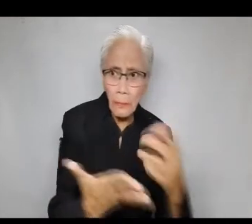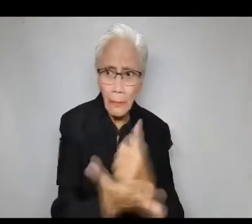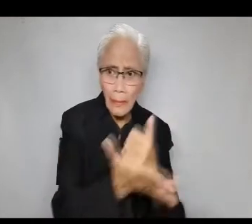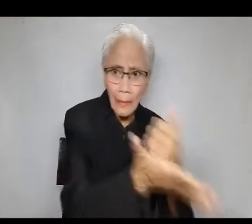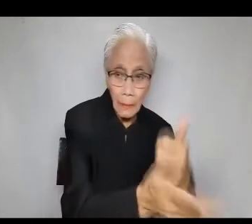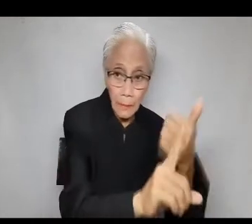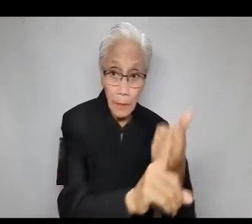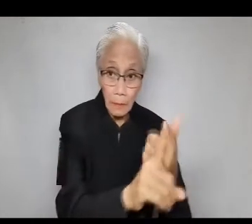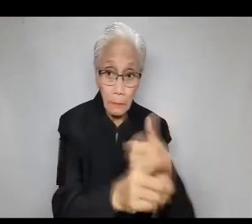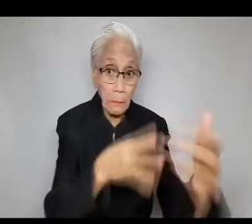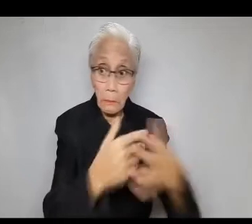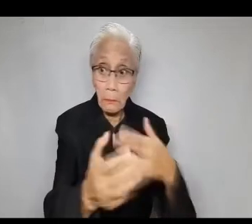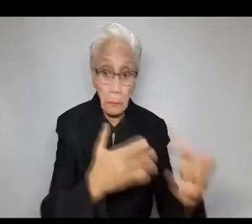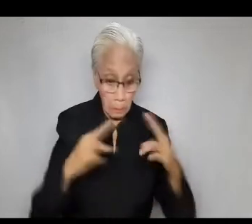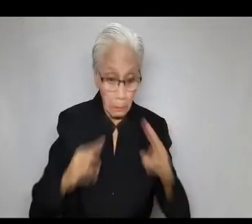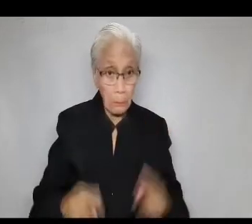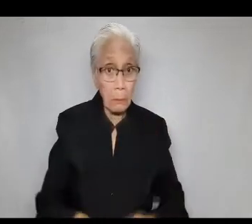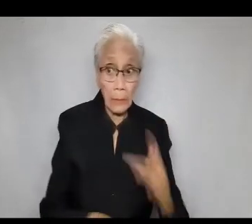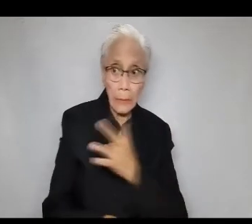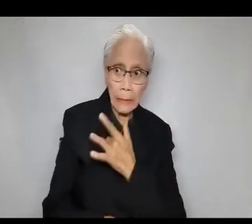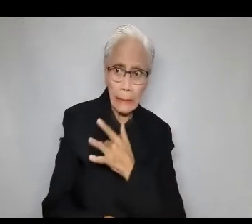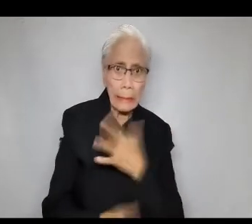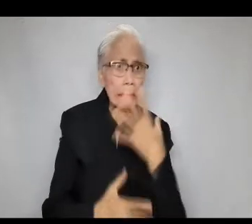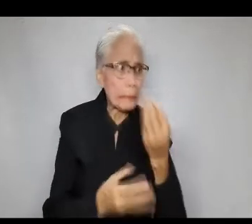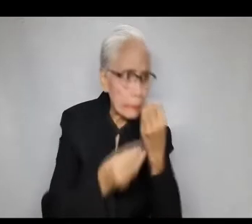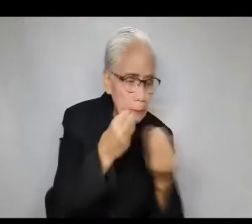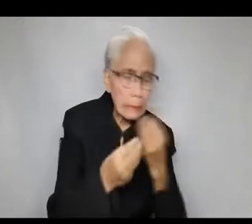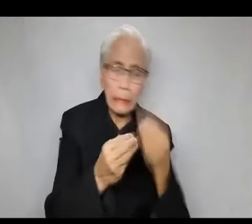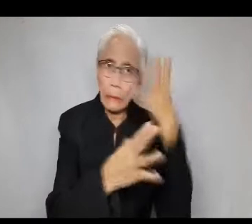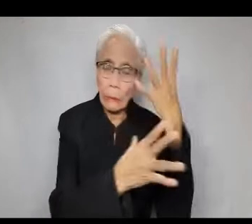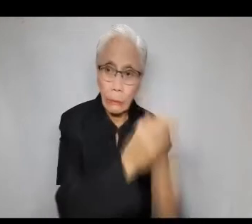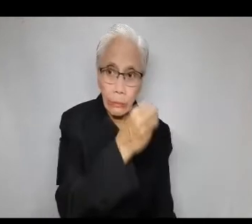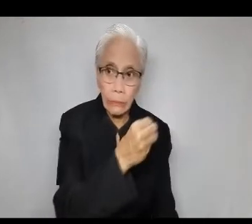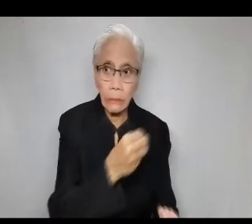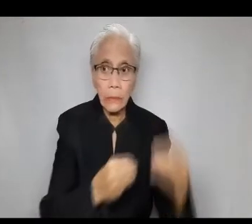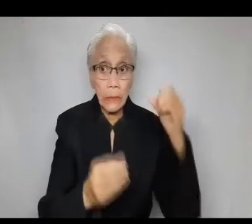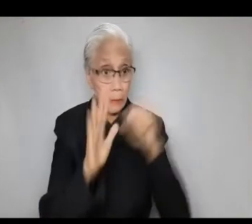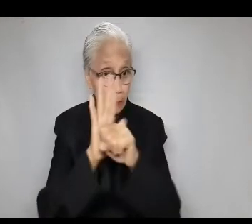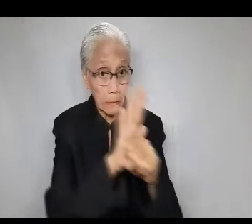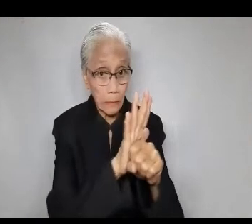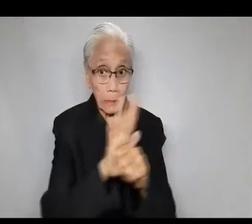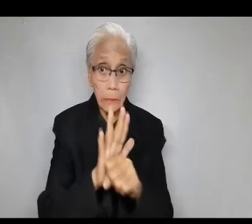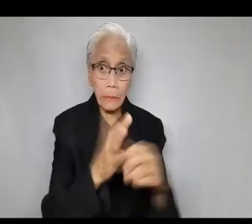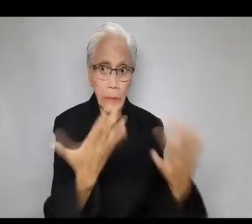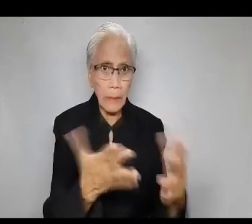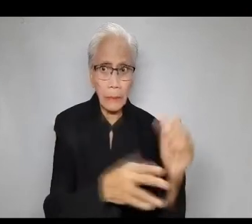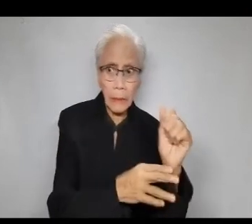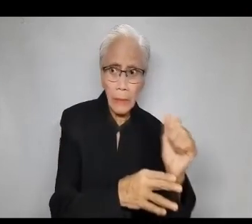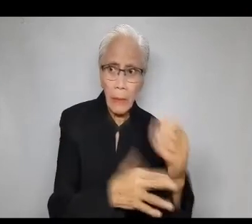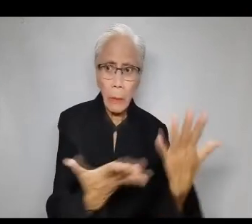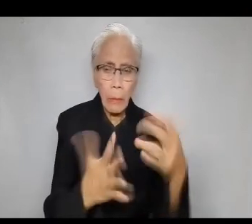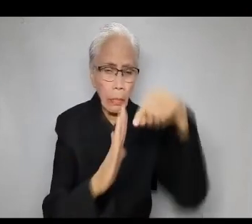Even the most basic human instincts to eat and care for oneself is lost. Signs and symptoms of